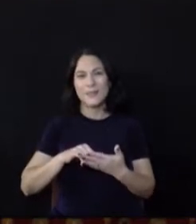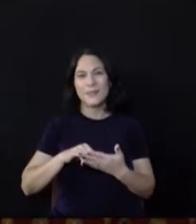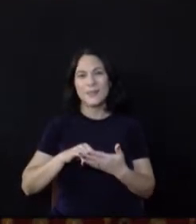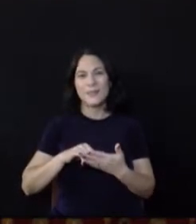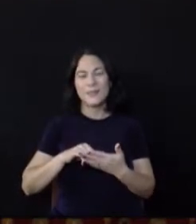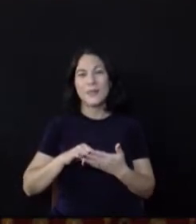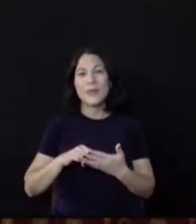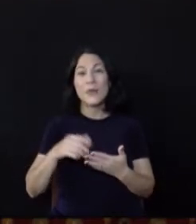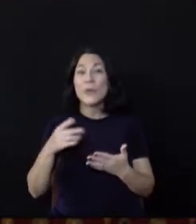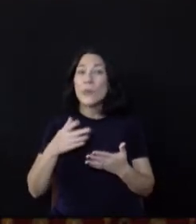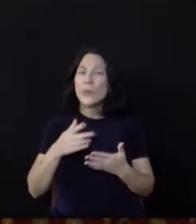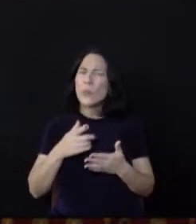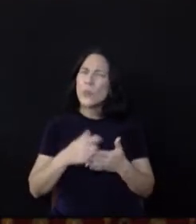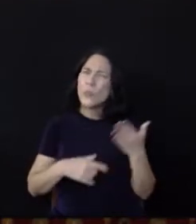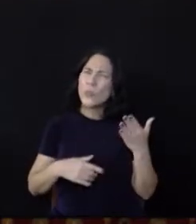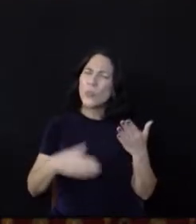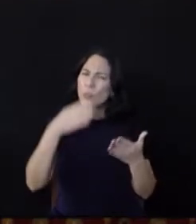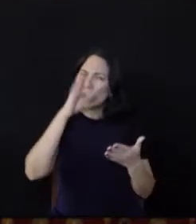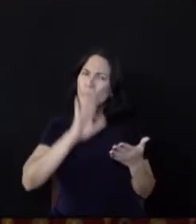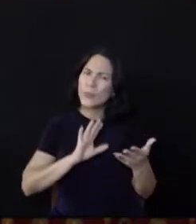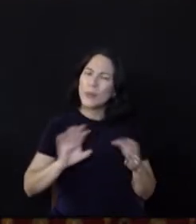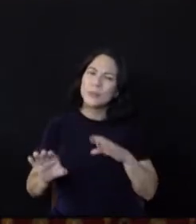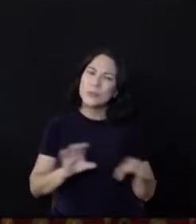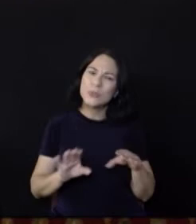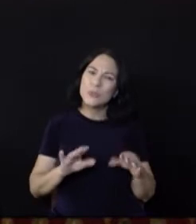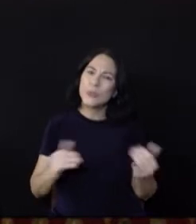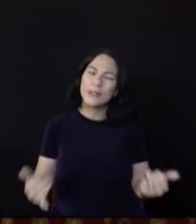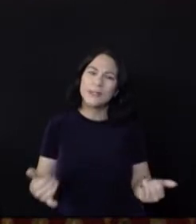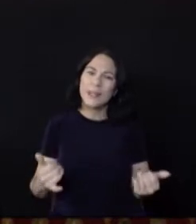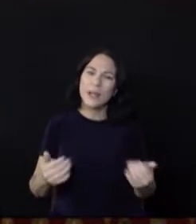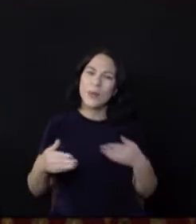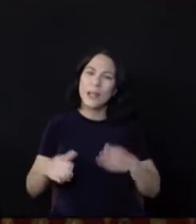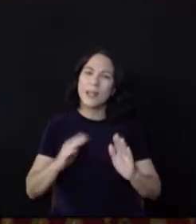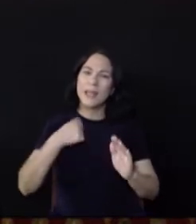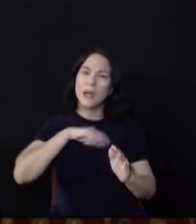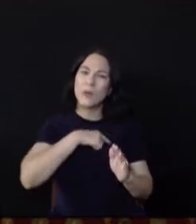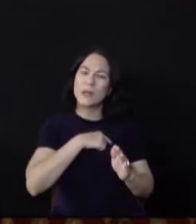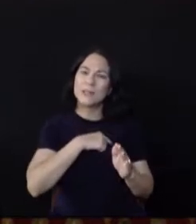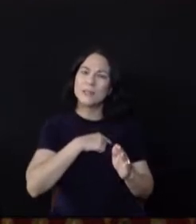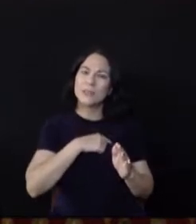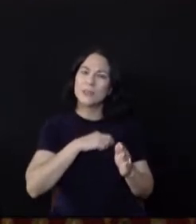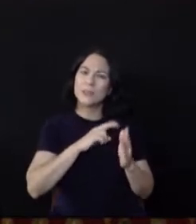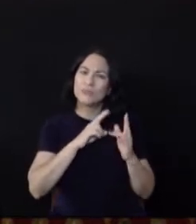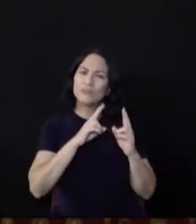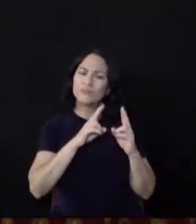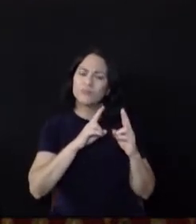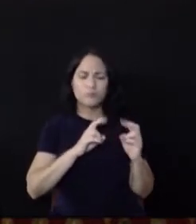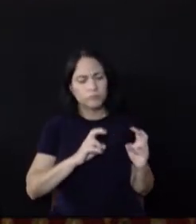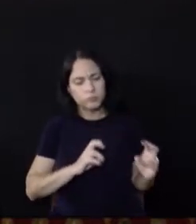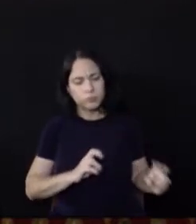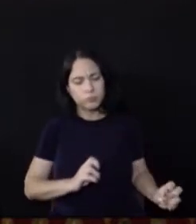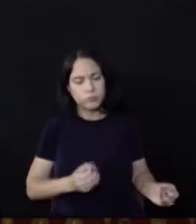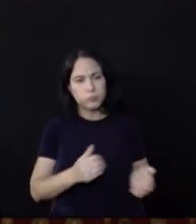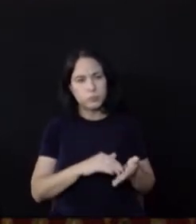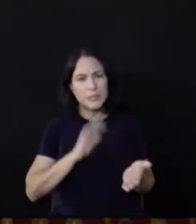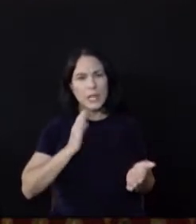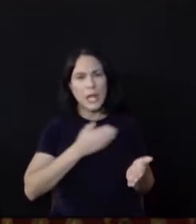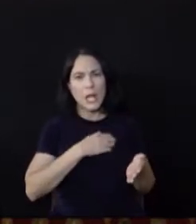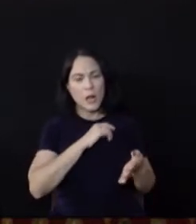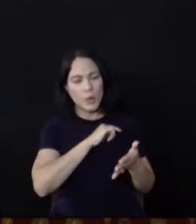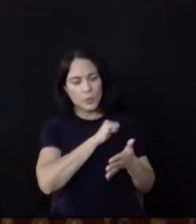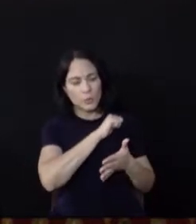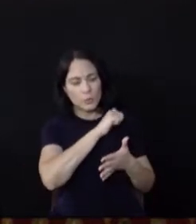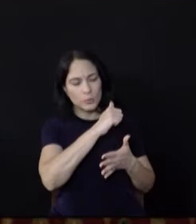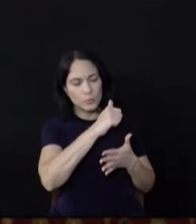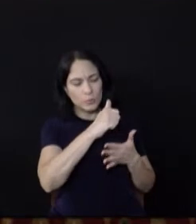But what has God been doing in this time to allow us to reevaluate our sense of priorities, what